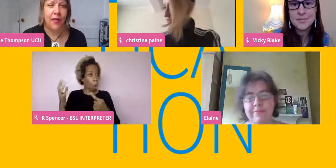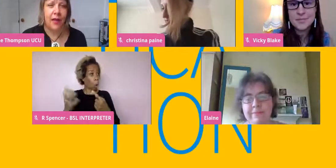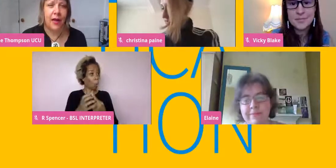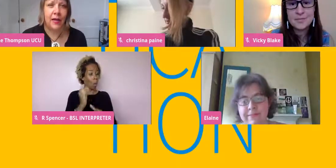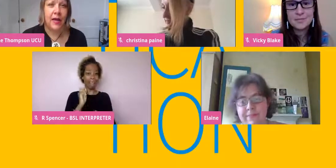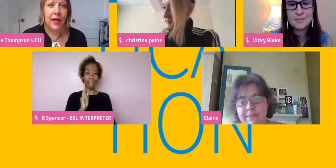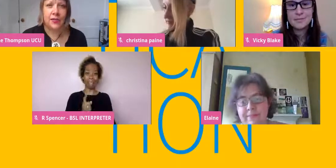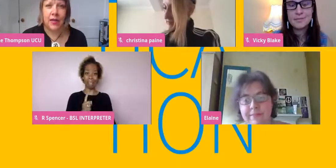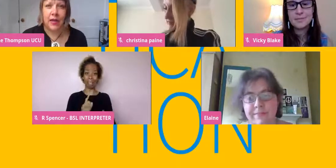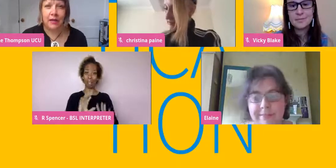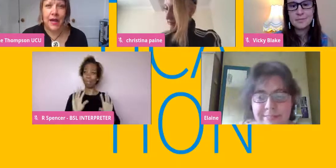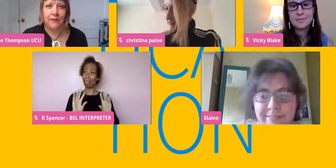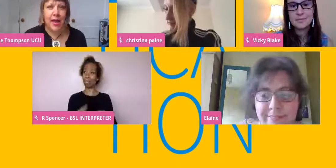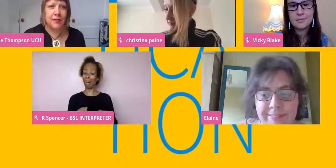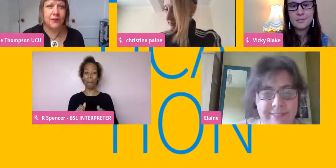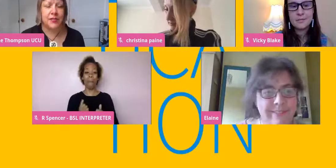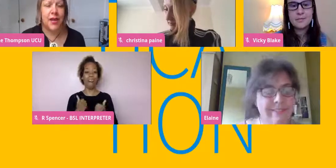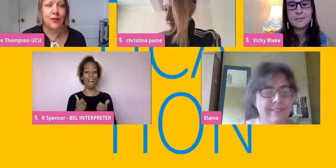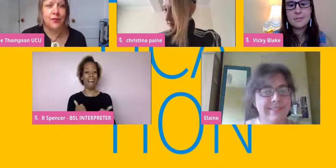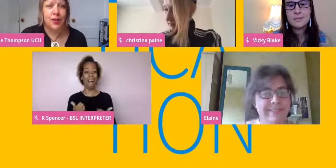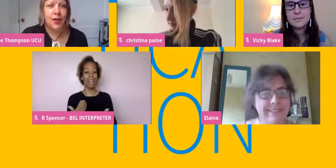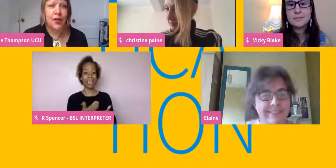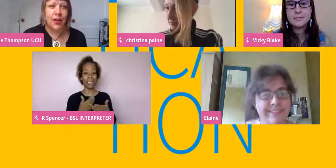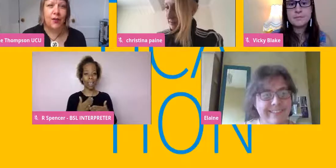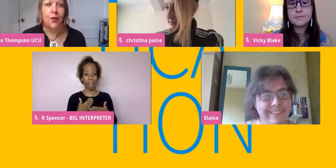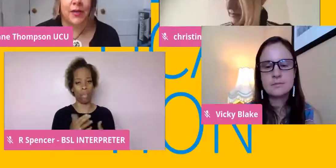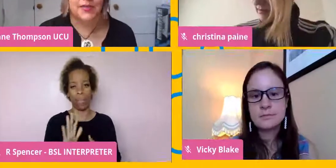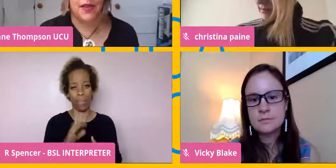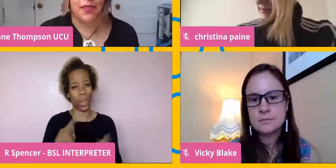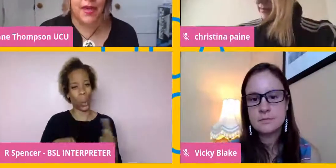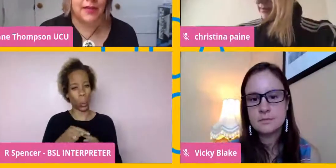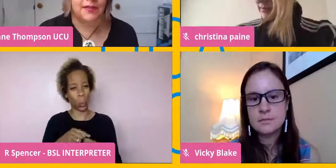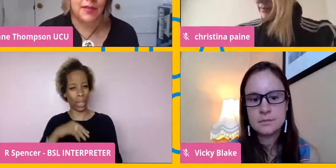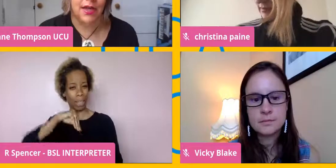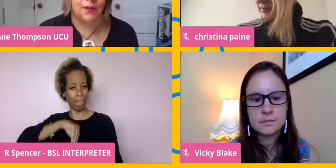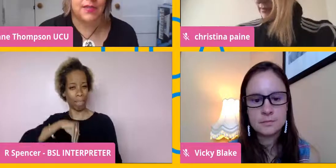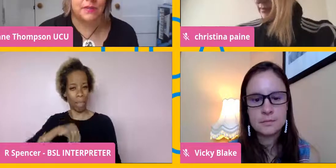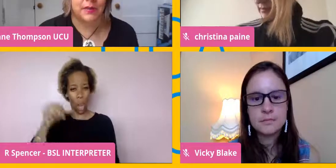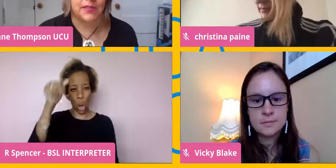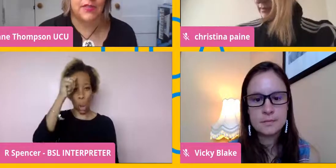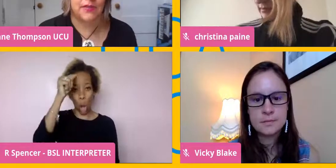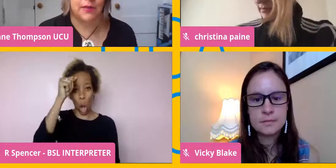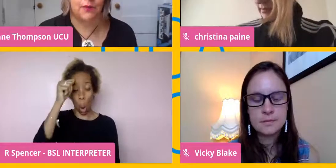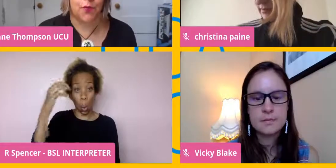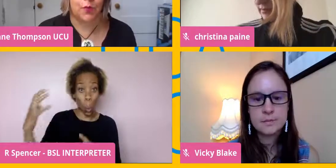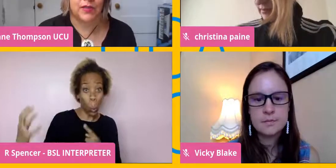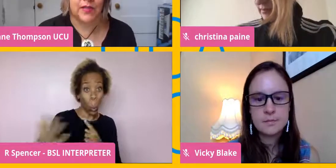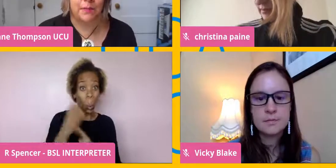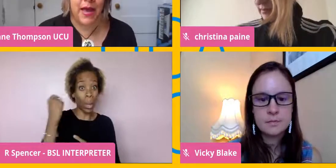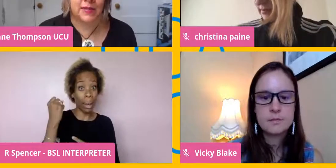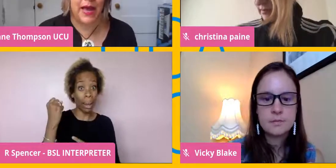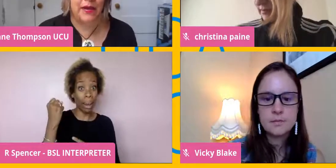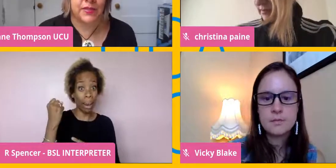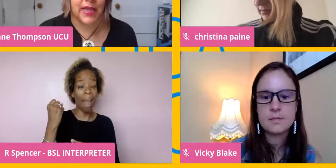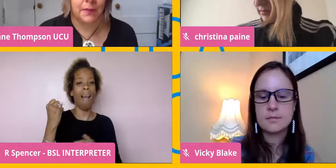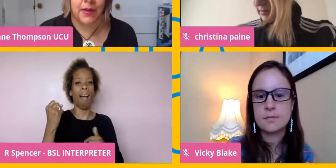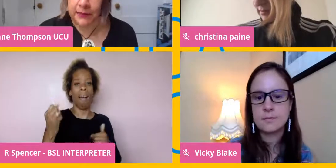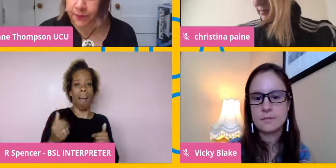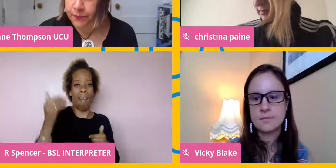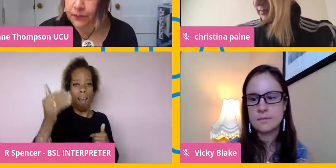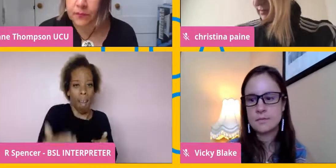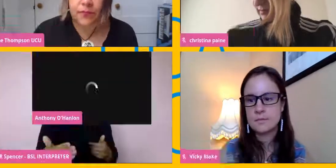work like that. And I think every activist knows, you win something, sometimes it's 2 steps forward, 1 step back. So we have